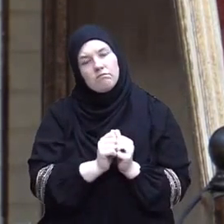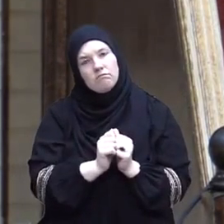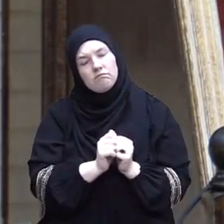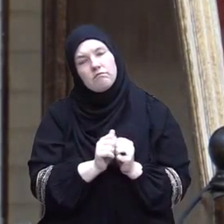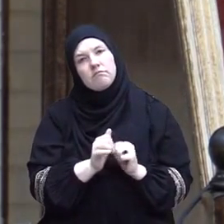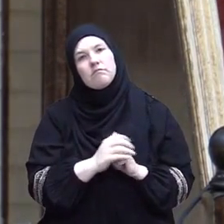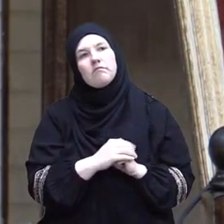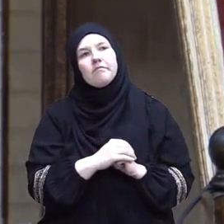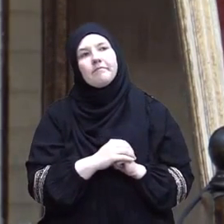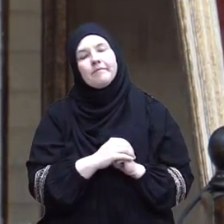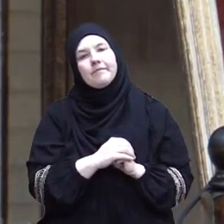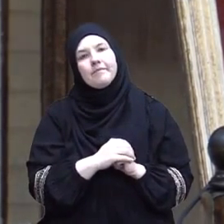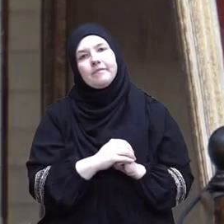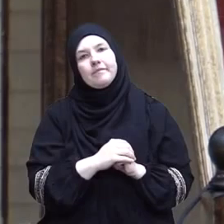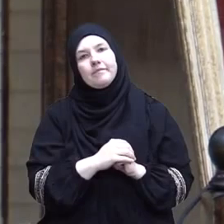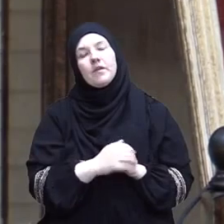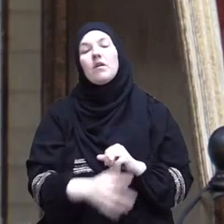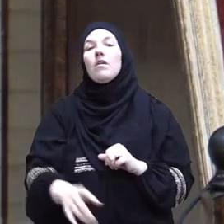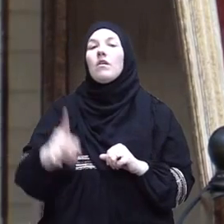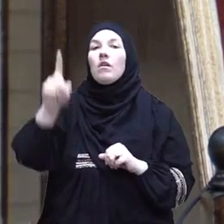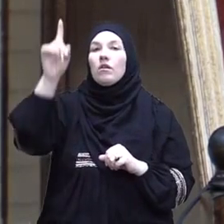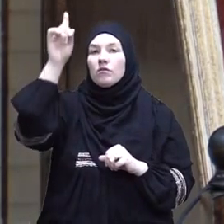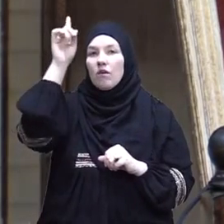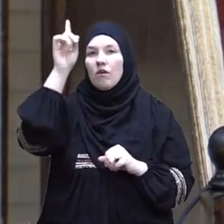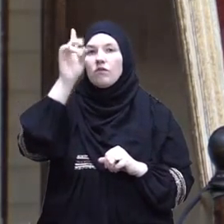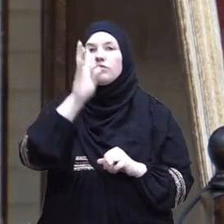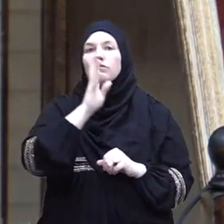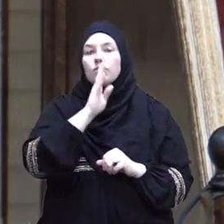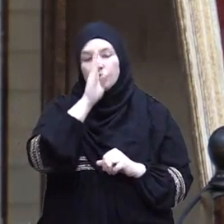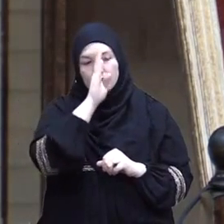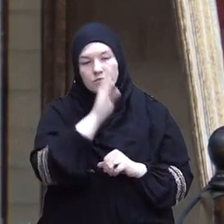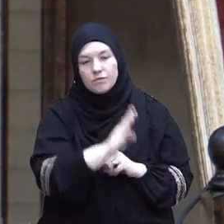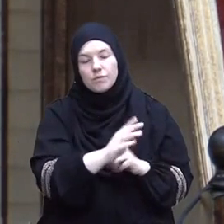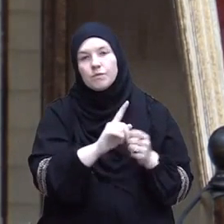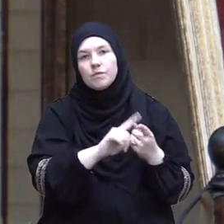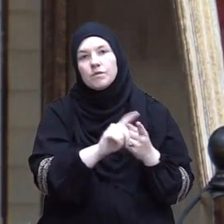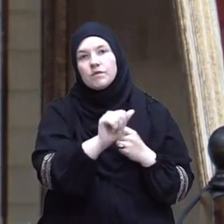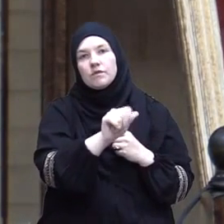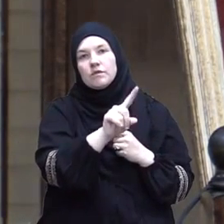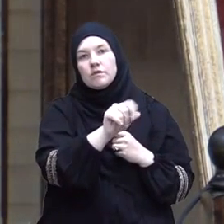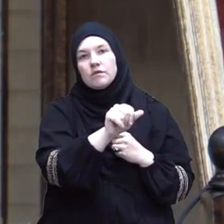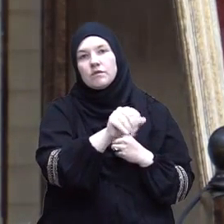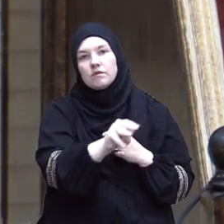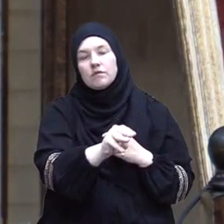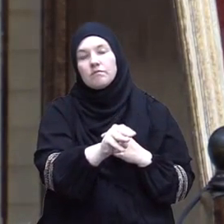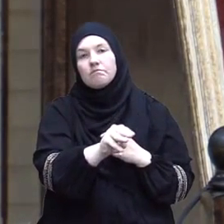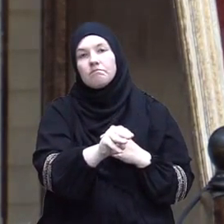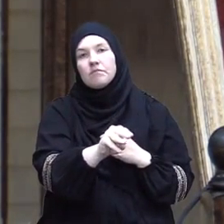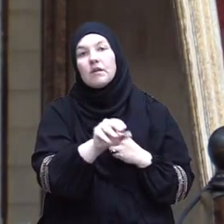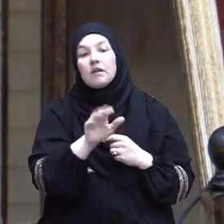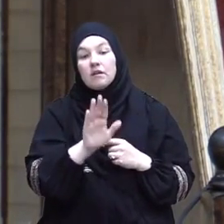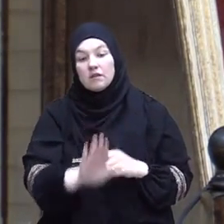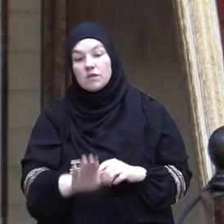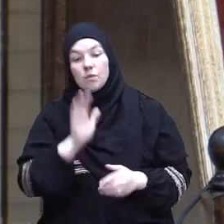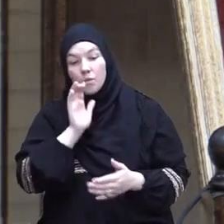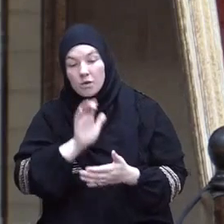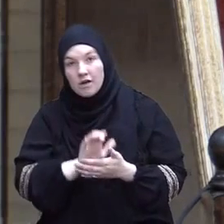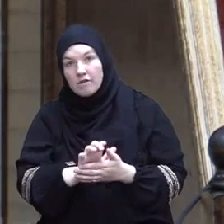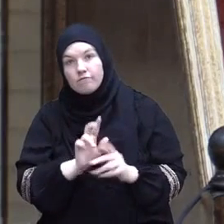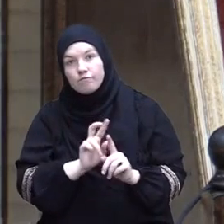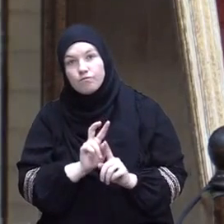So Allah is talking to Adam, and his wife is going with him into